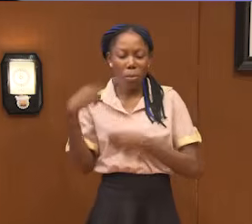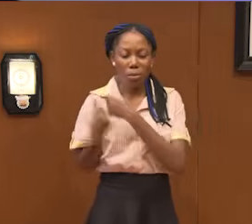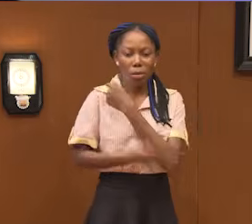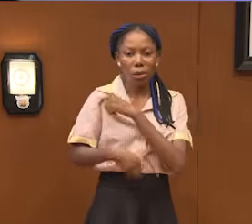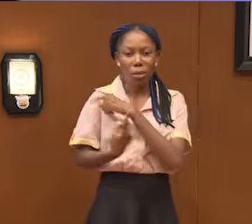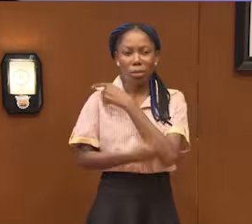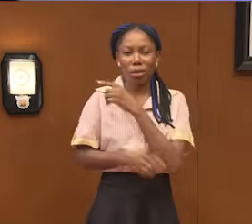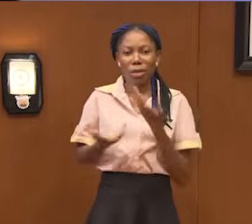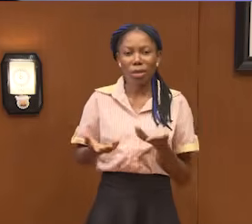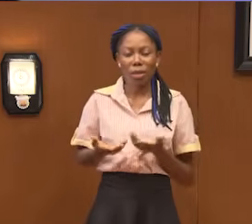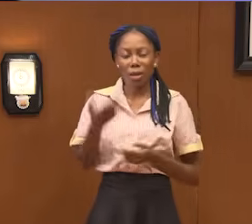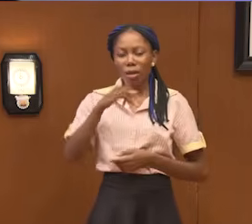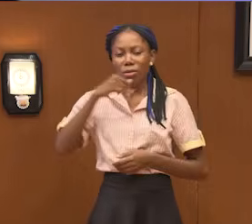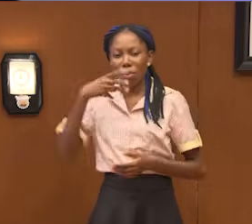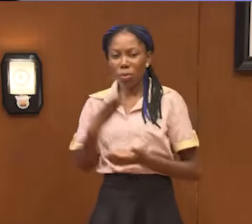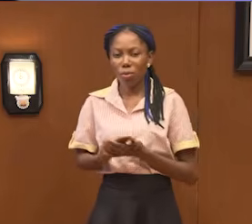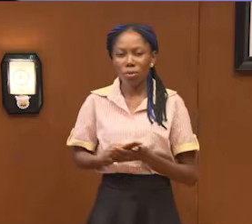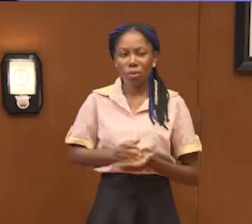is crucial.